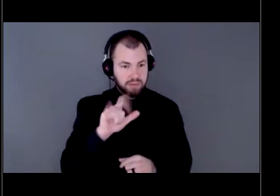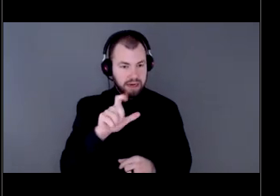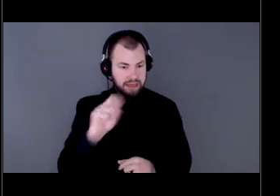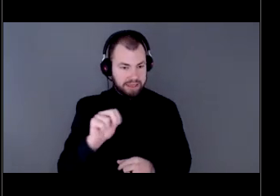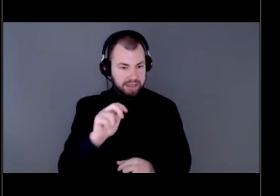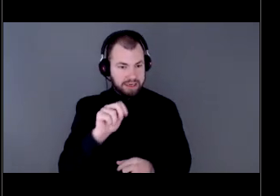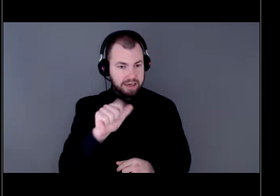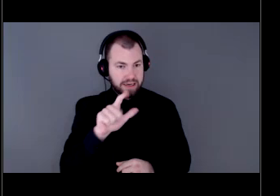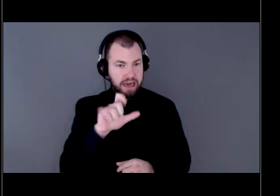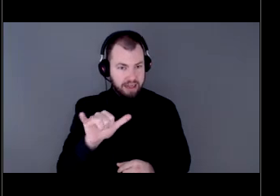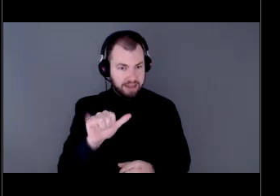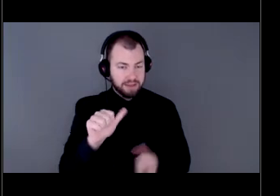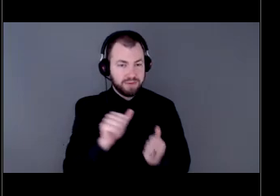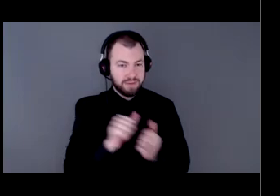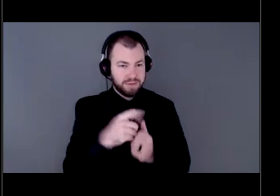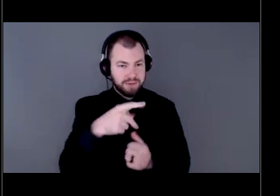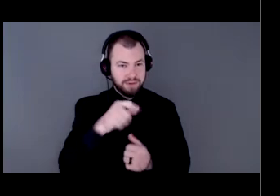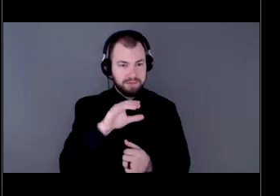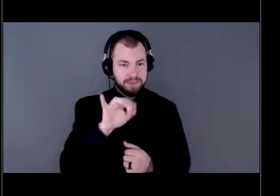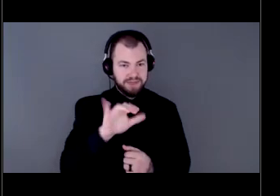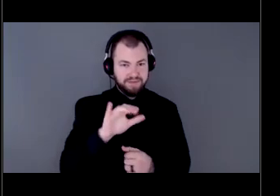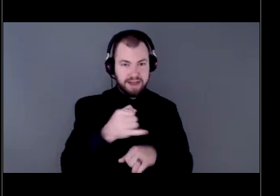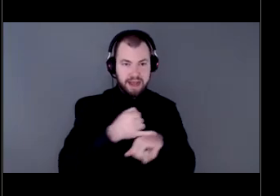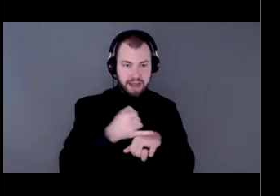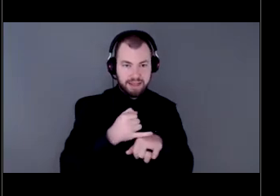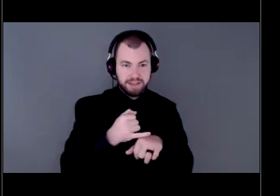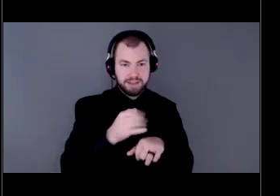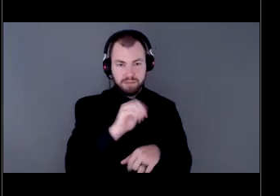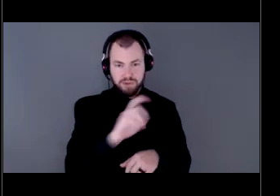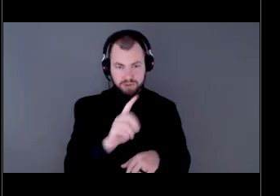Marine Debris Community Action Coalition.